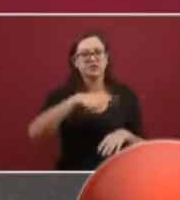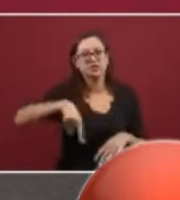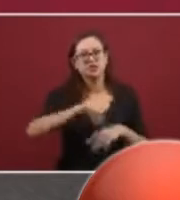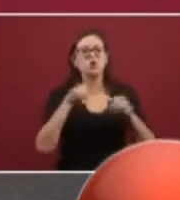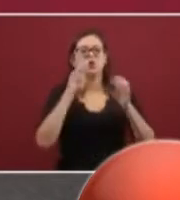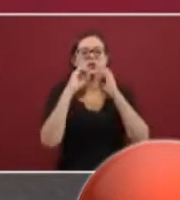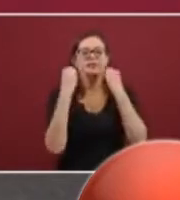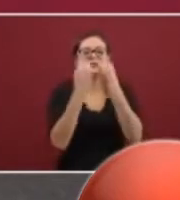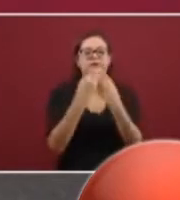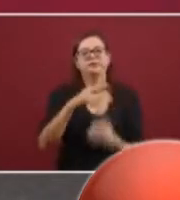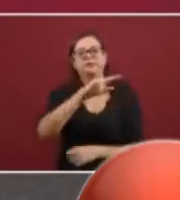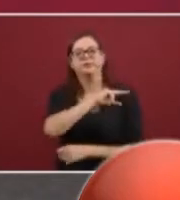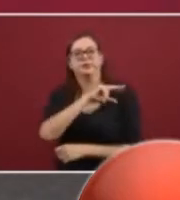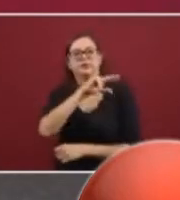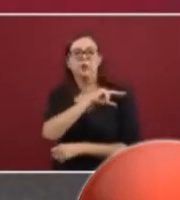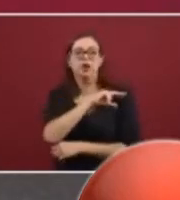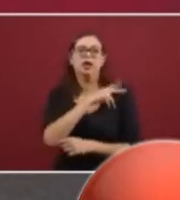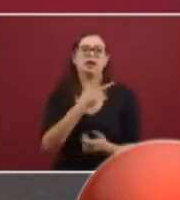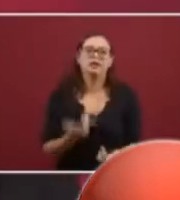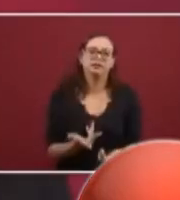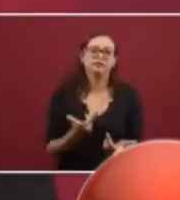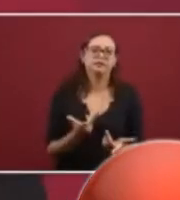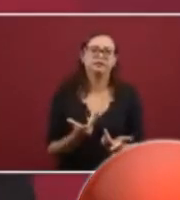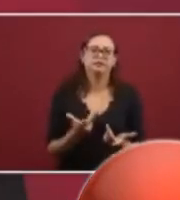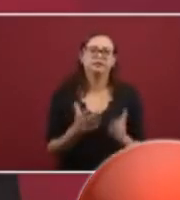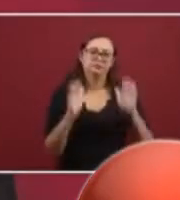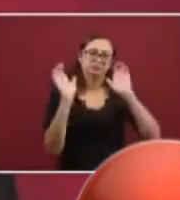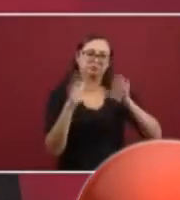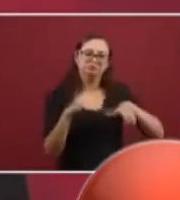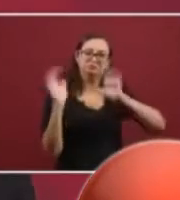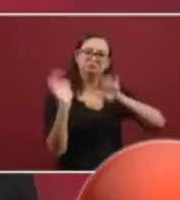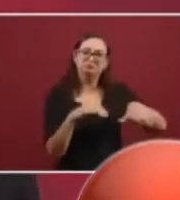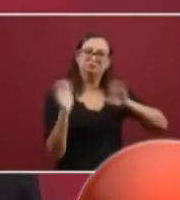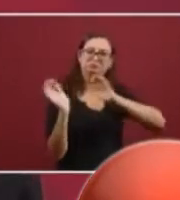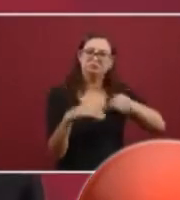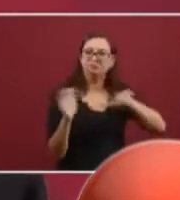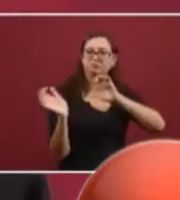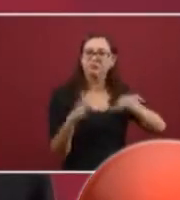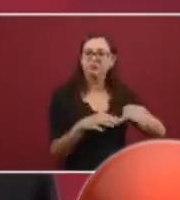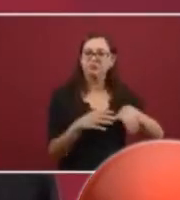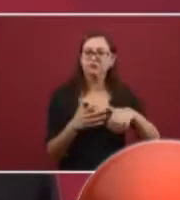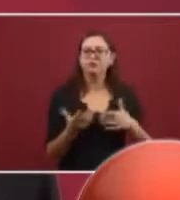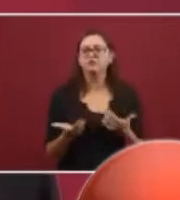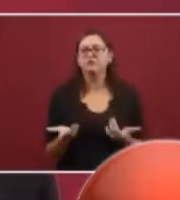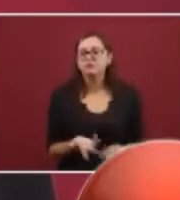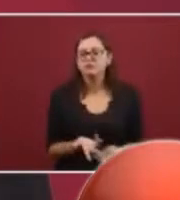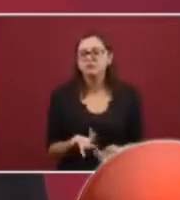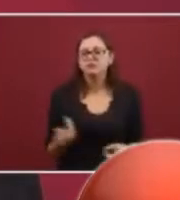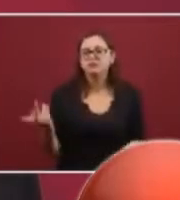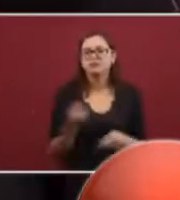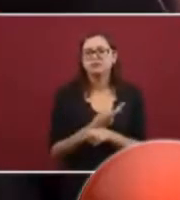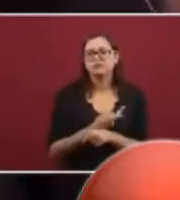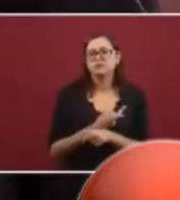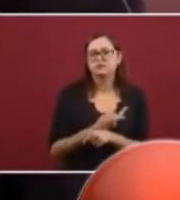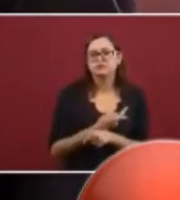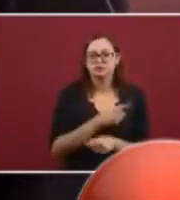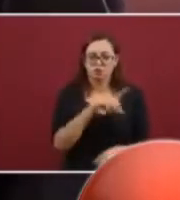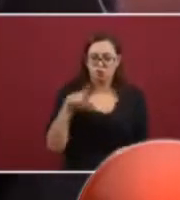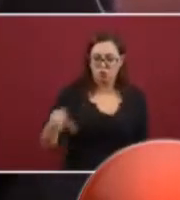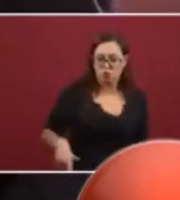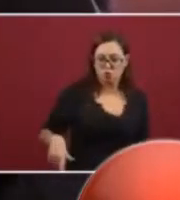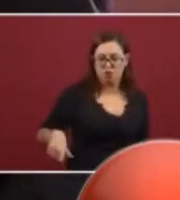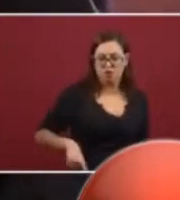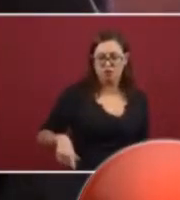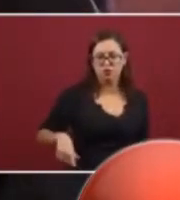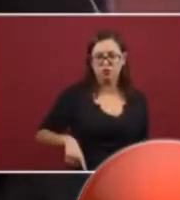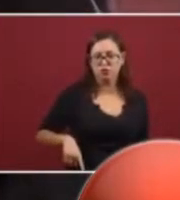they encouraged the production or creation of these corporations, that they have an extreme.